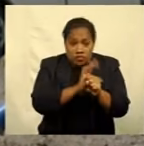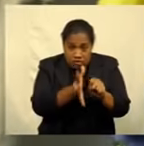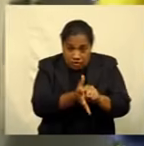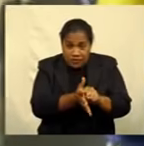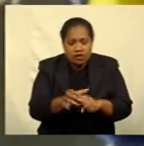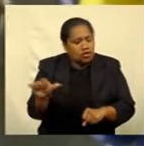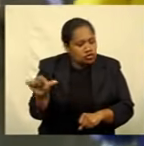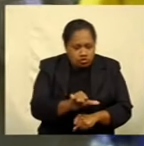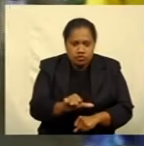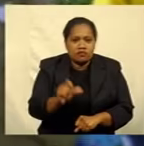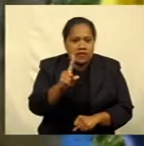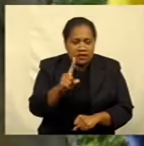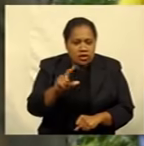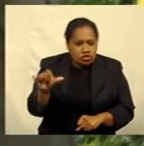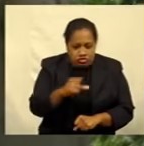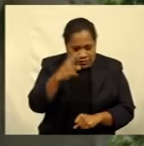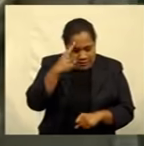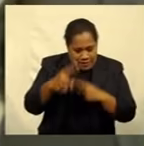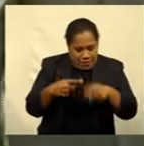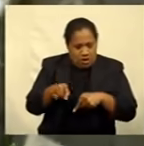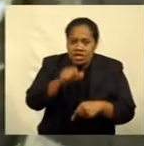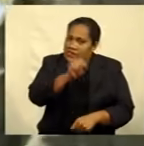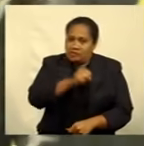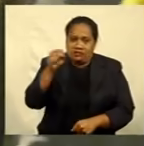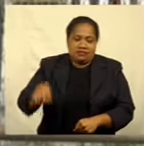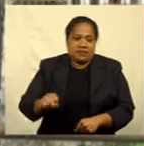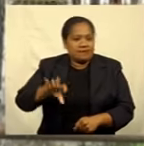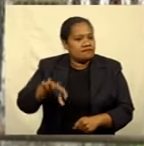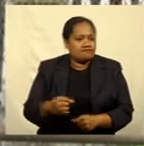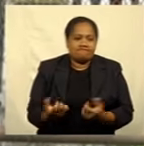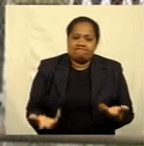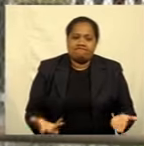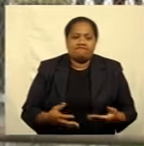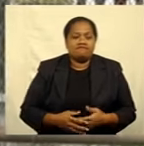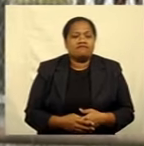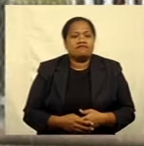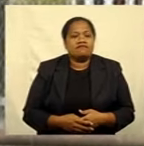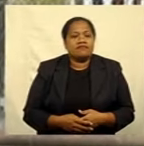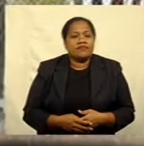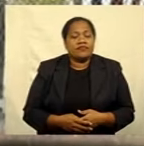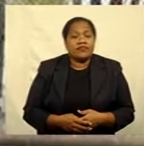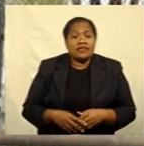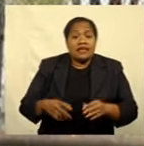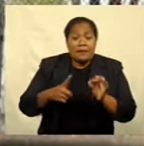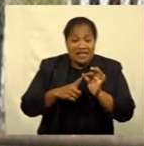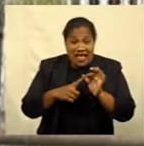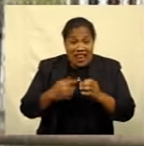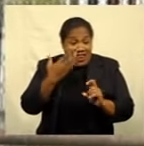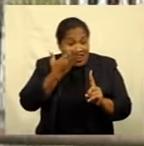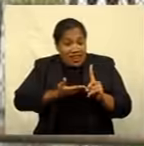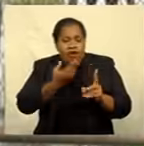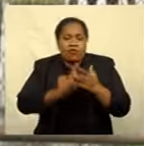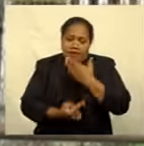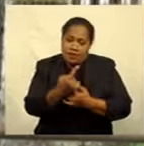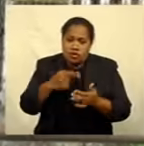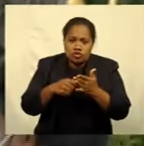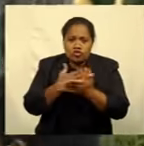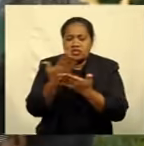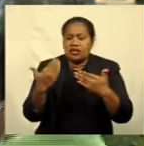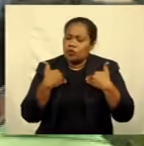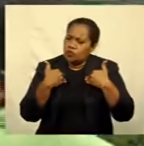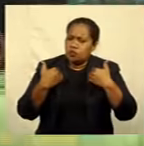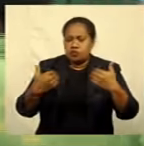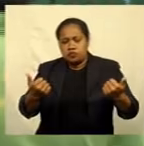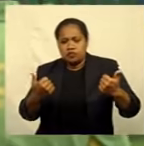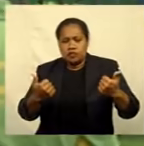serious and act on it. Patel got cleared on Tuesday and says his sole purpose in sharing his